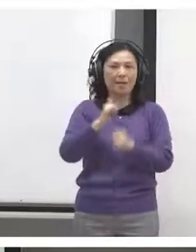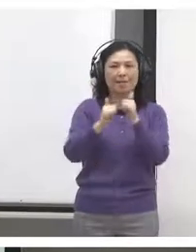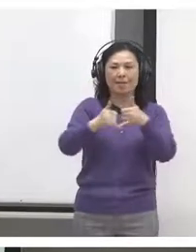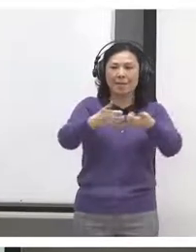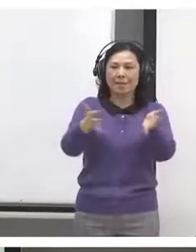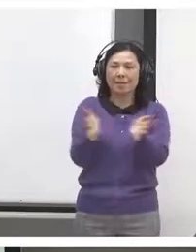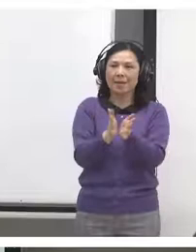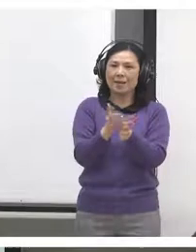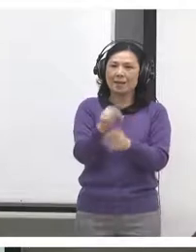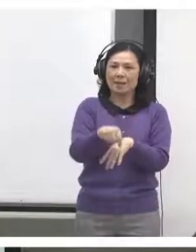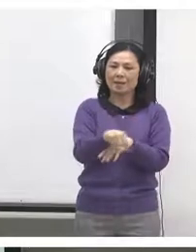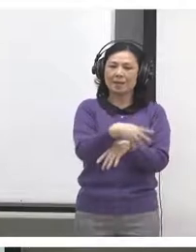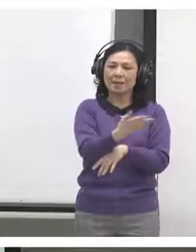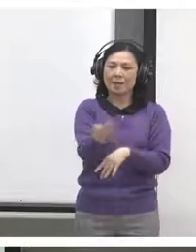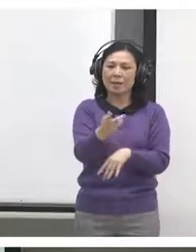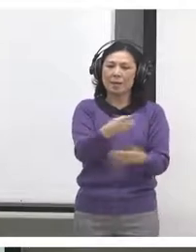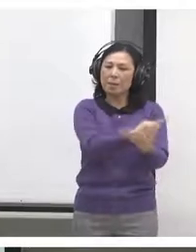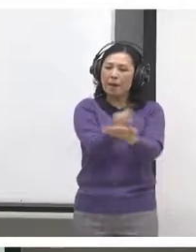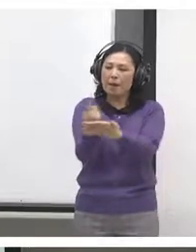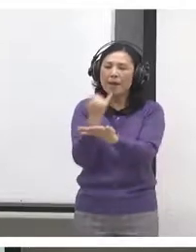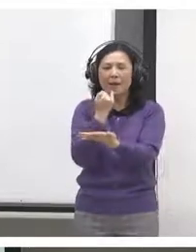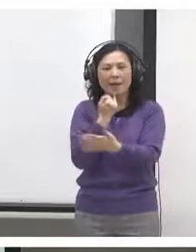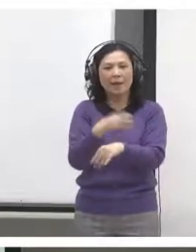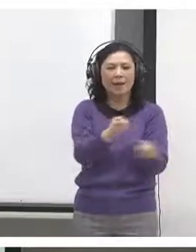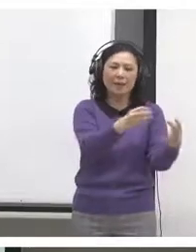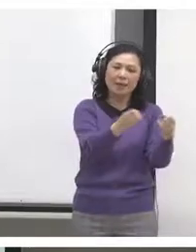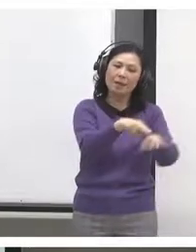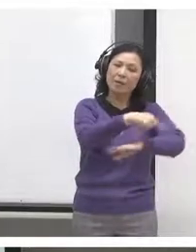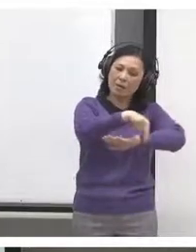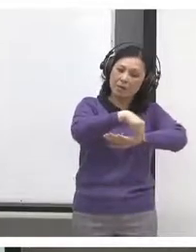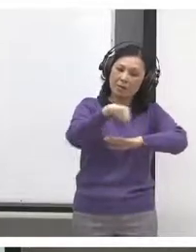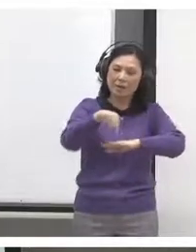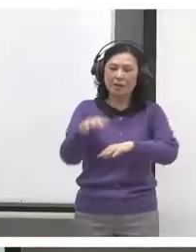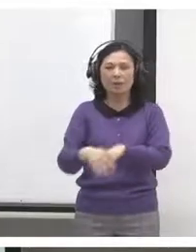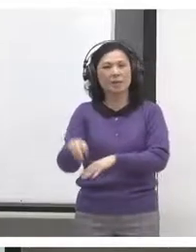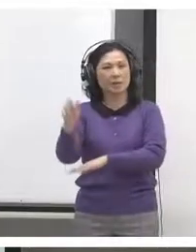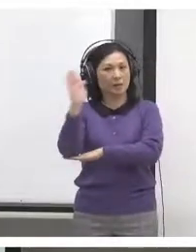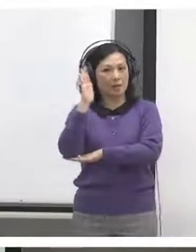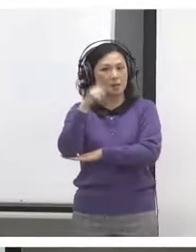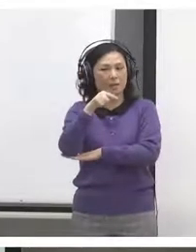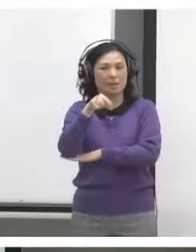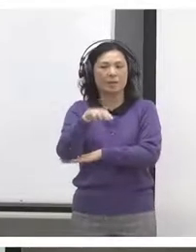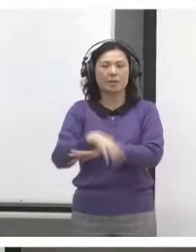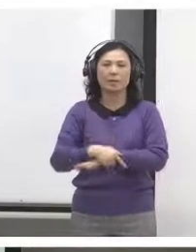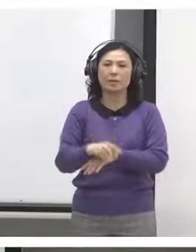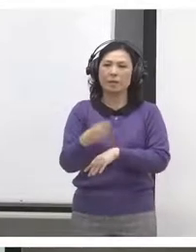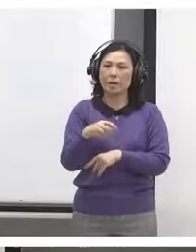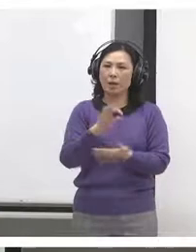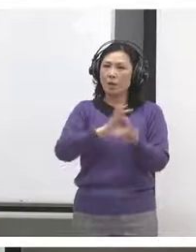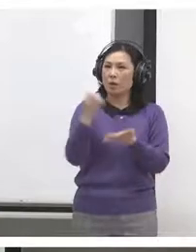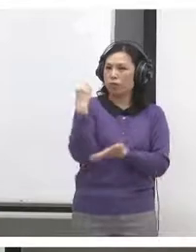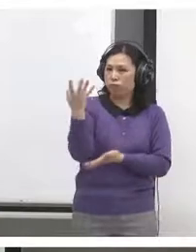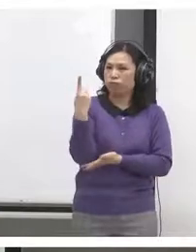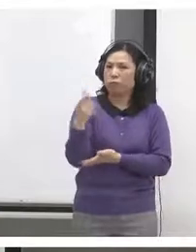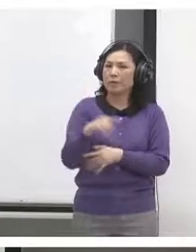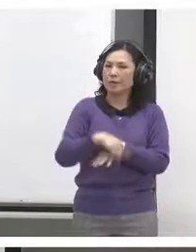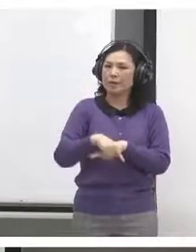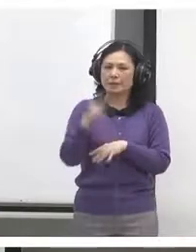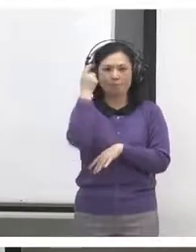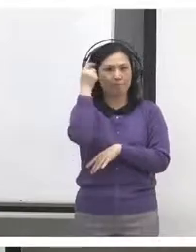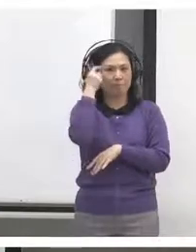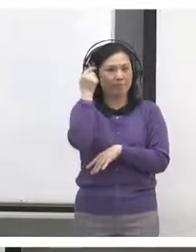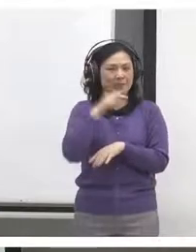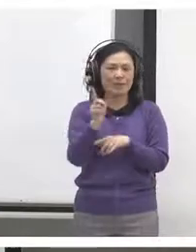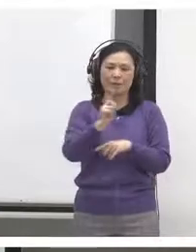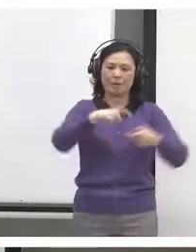and design could improve government and city life using a new kind of language that would blend a lot of different expertises together and